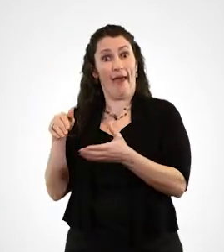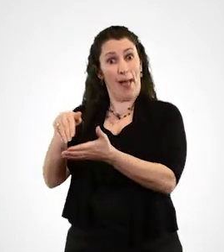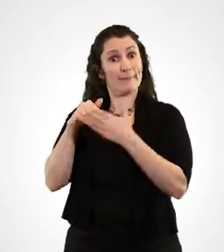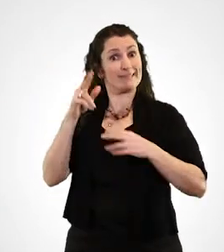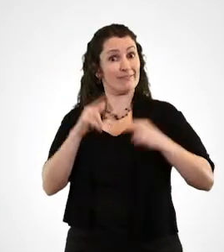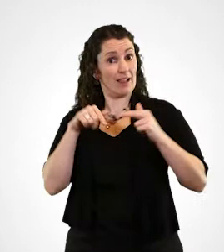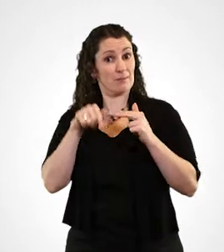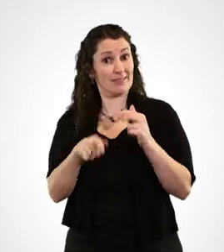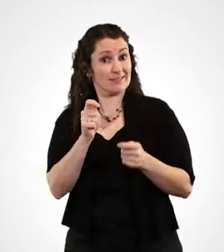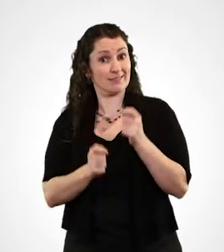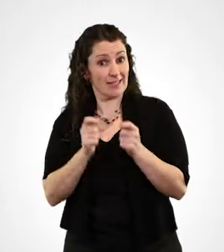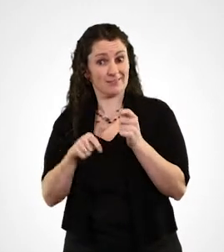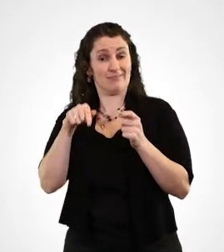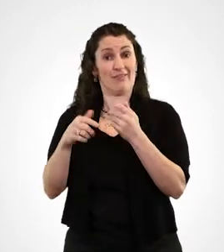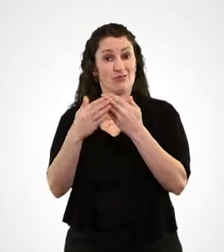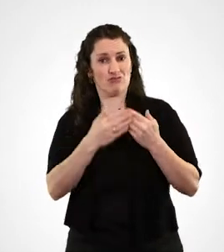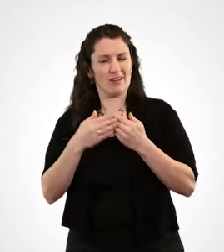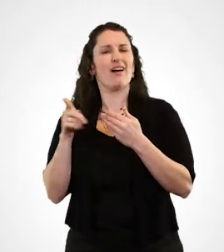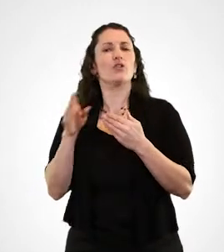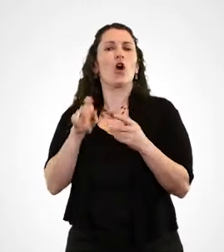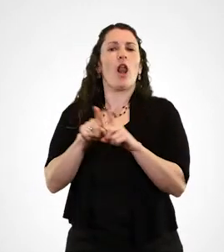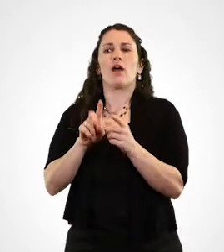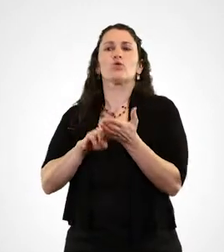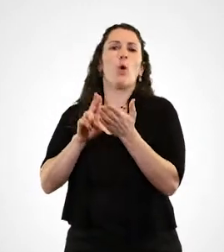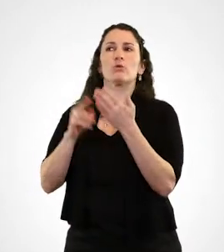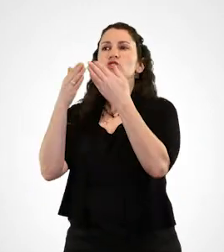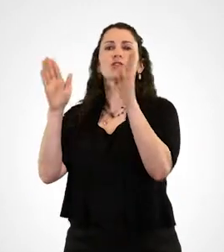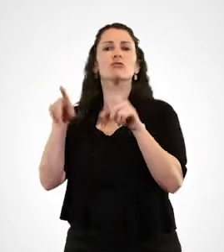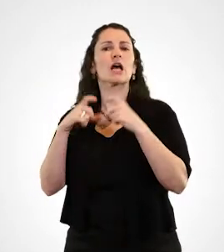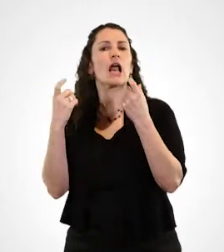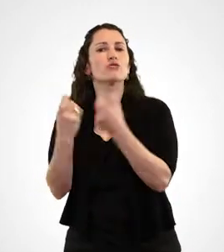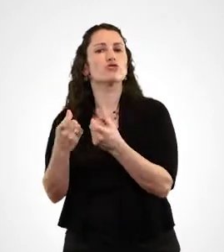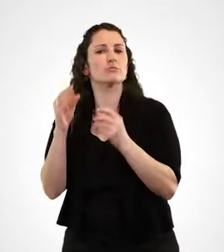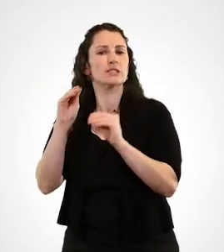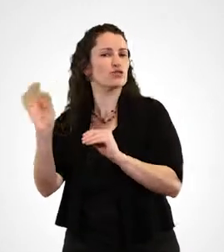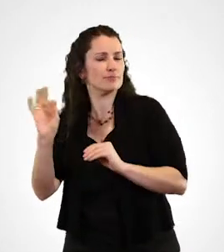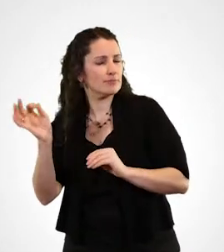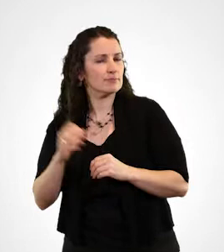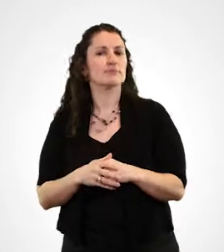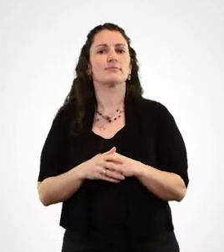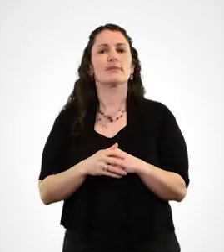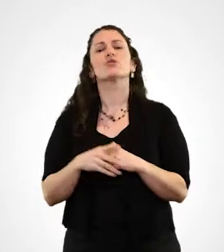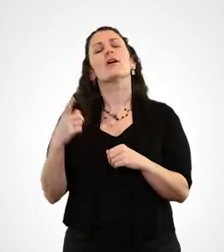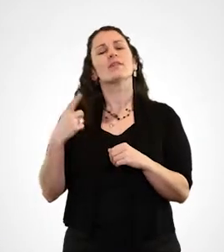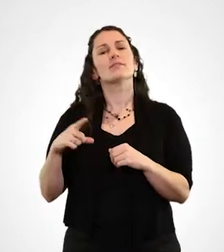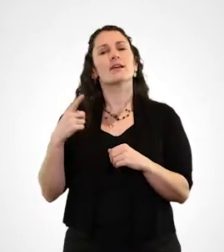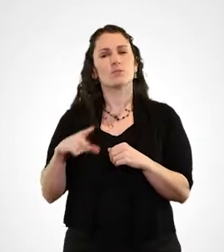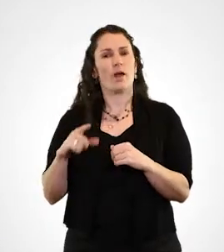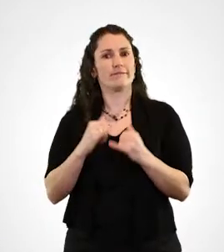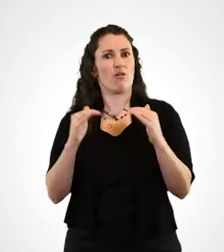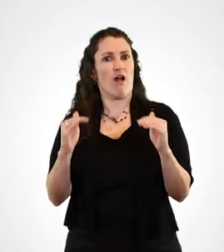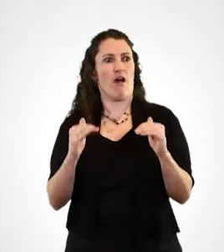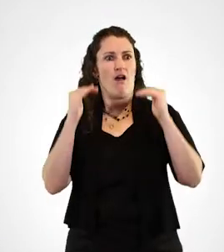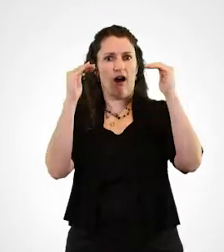not just regular classroom teachers, so we would expect treatment integrity to be very high. And as you can see, it ranges